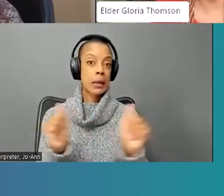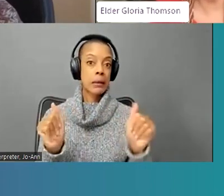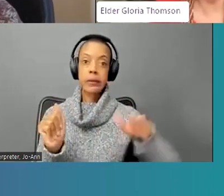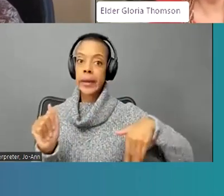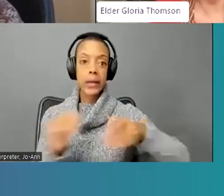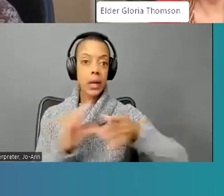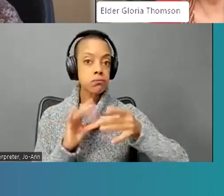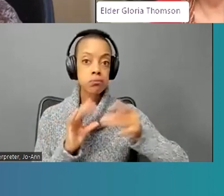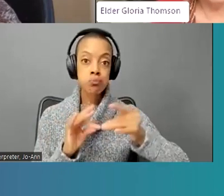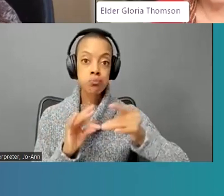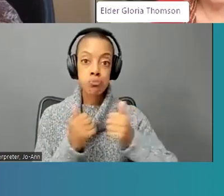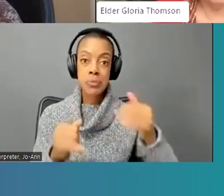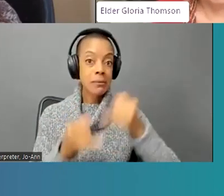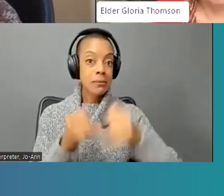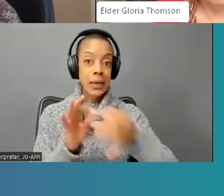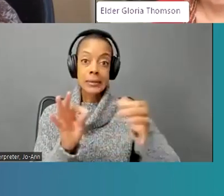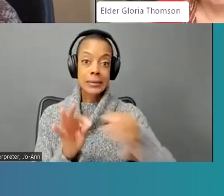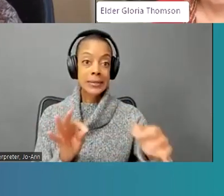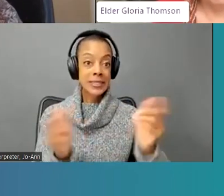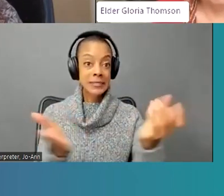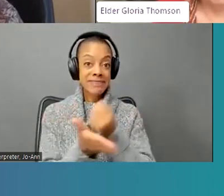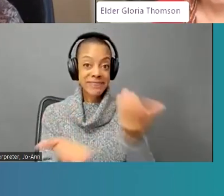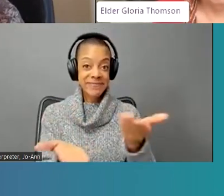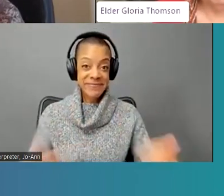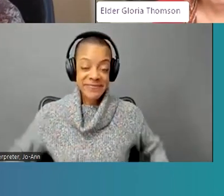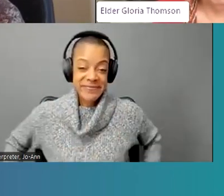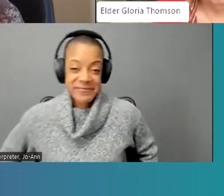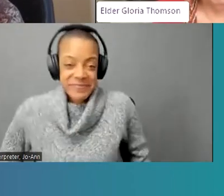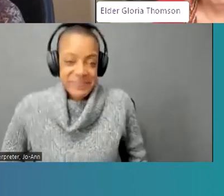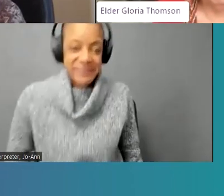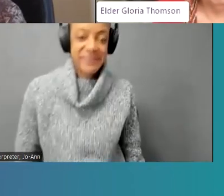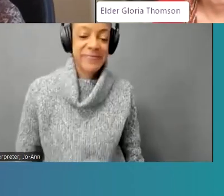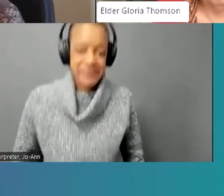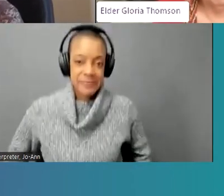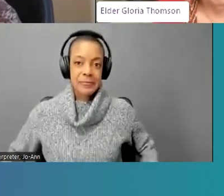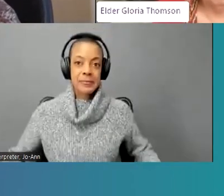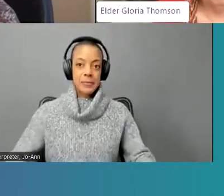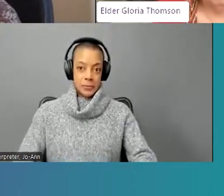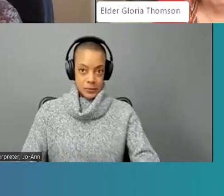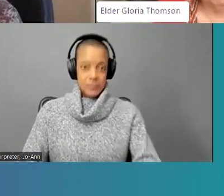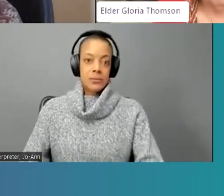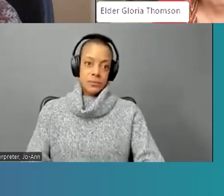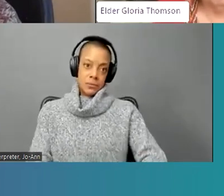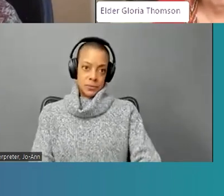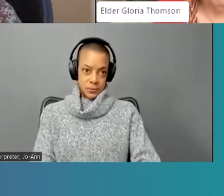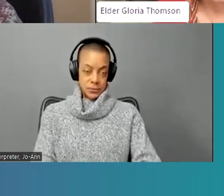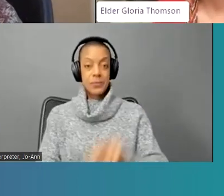opportunity to say, if you want to take that time now. And we'll just start with, start with you,